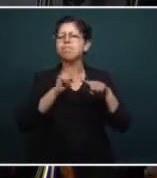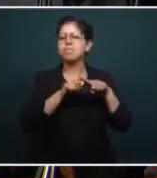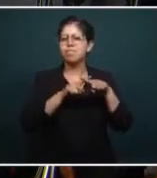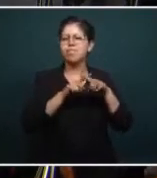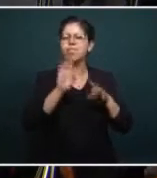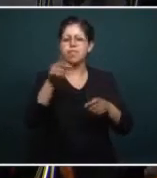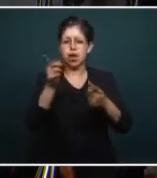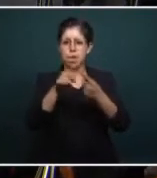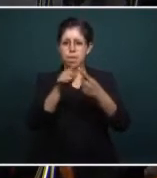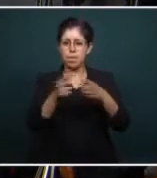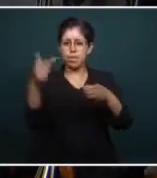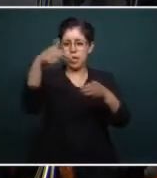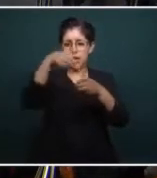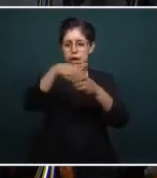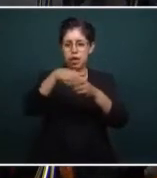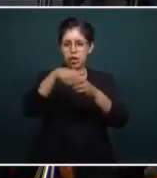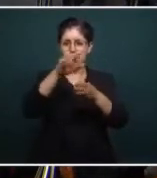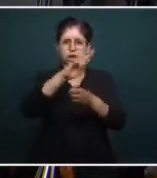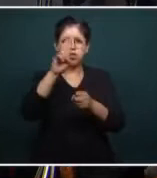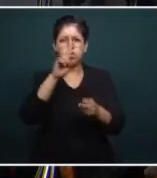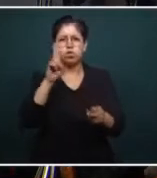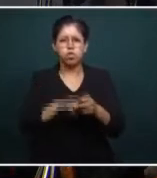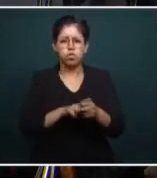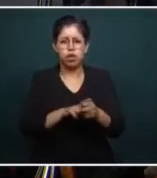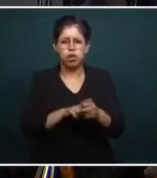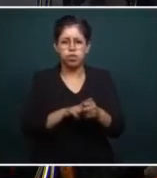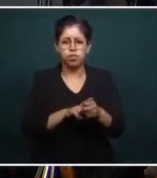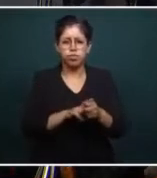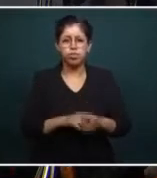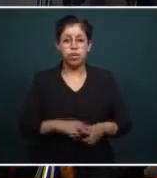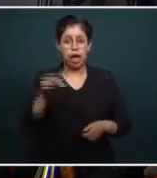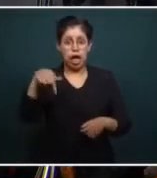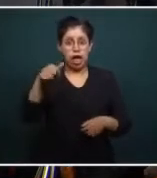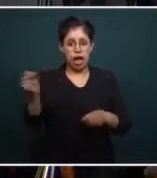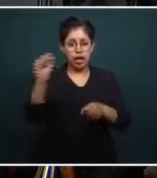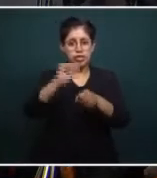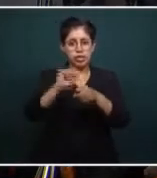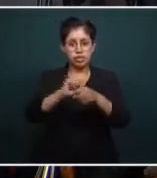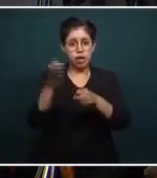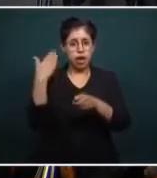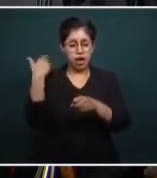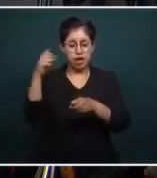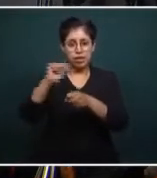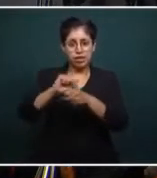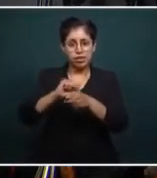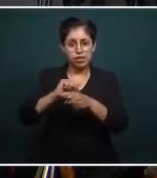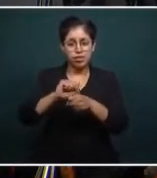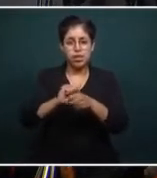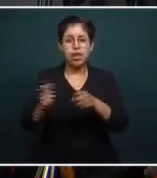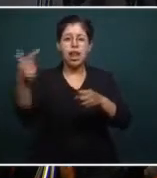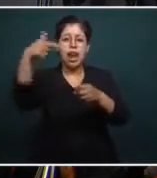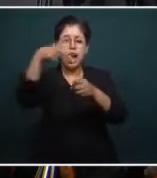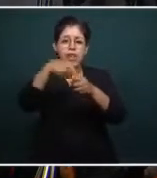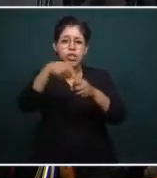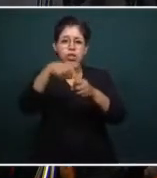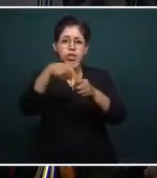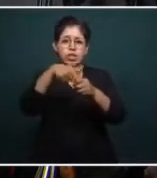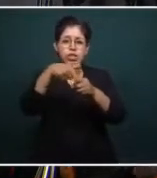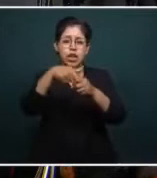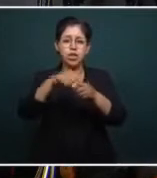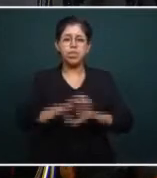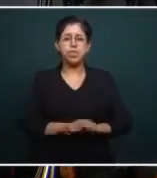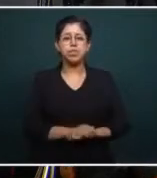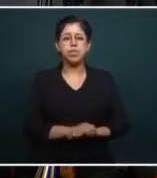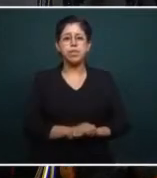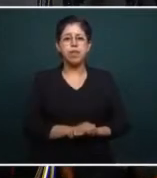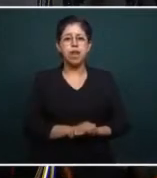prices. gasolina regular, So regular que en gasoline esta semana que on this concluye, week, la gasolinera por segunda semana